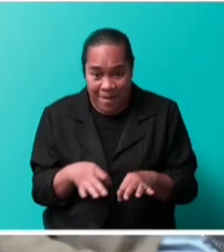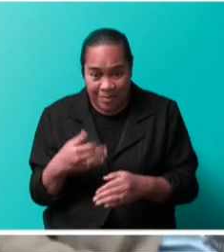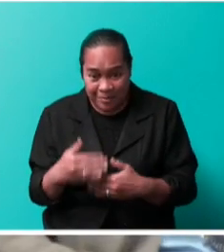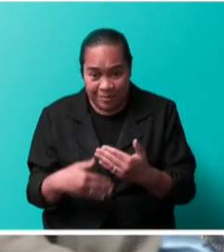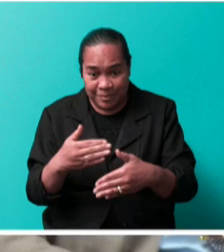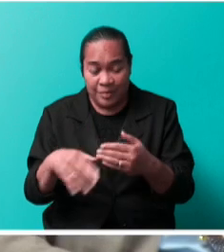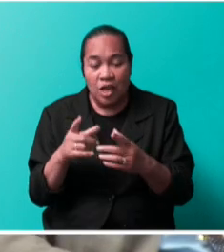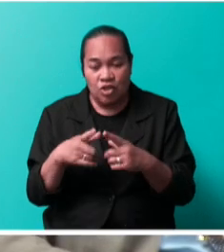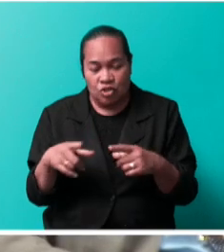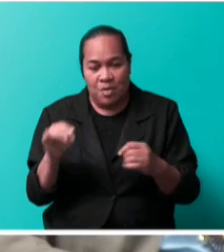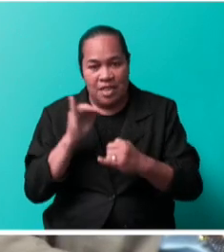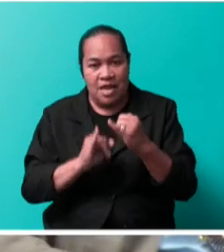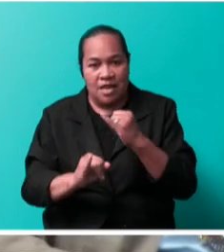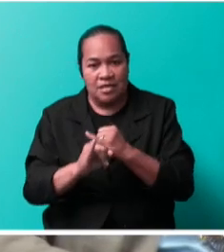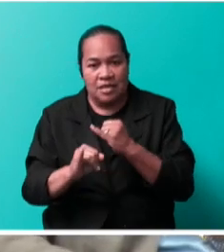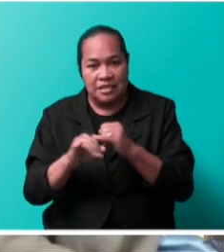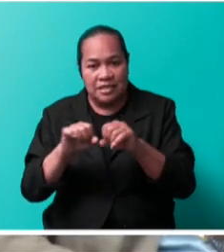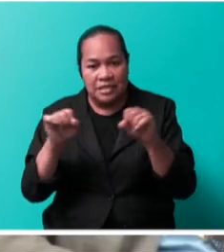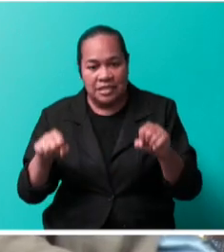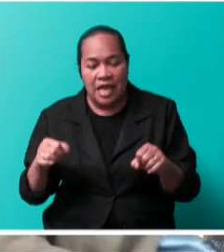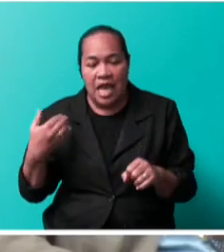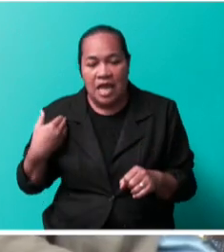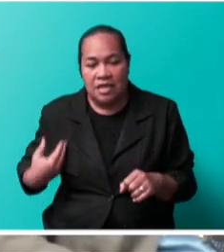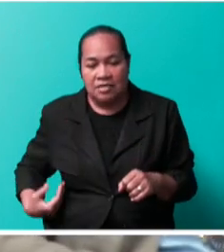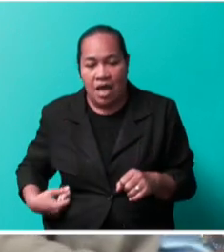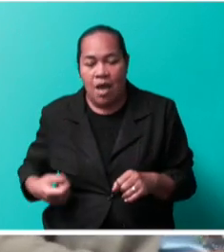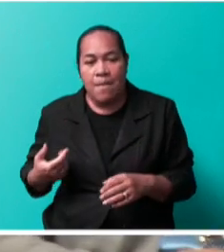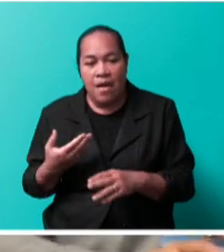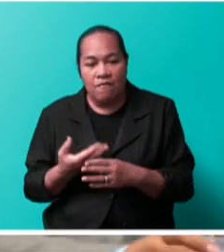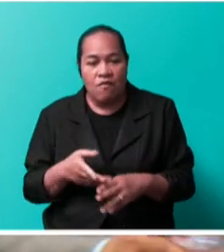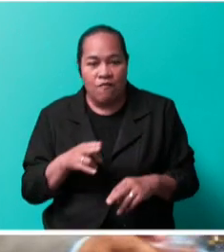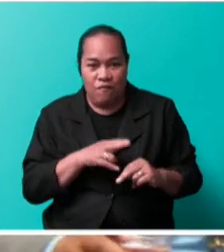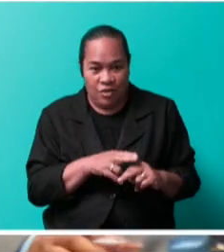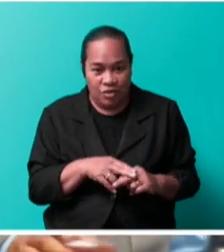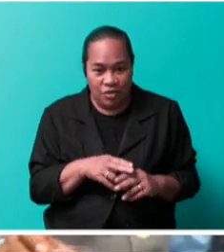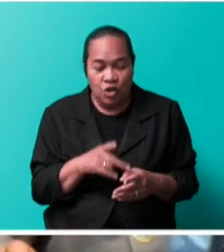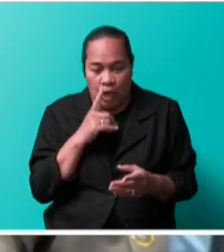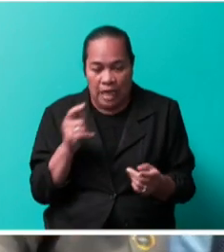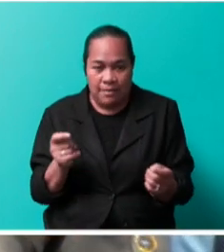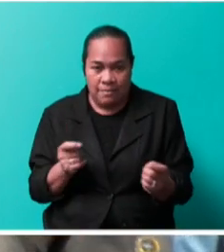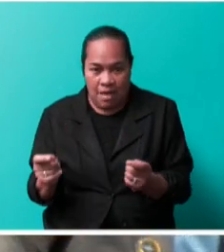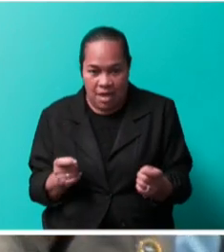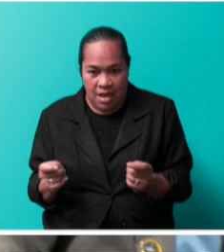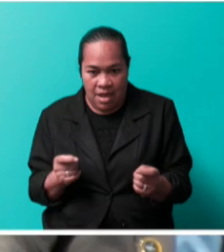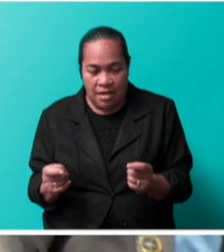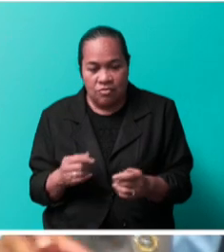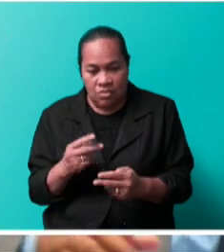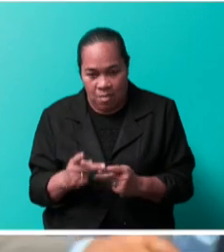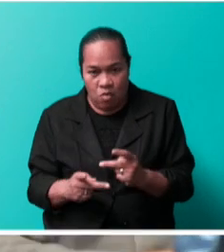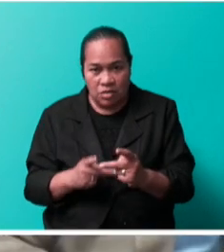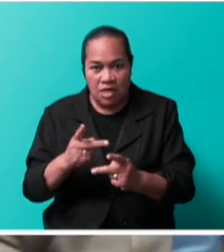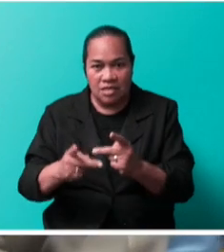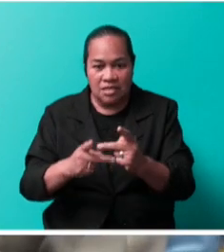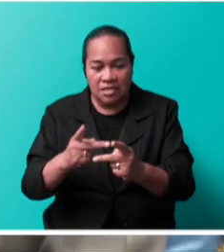Japan International Cooperation System acts on behalf of the Government of Fiji to manage the procurement and acquisition process for the waste